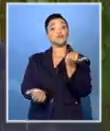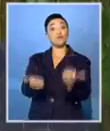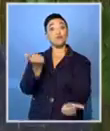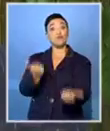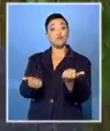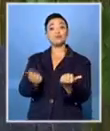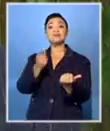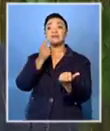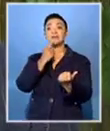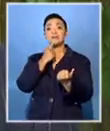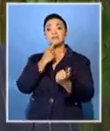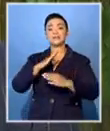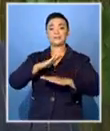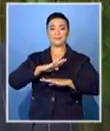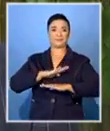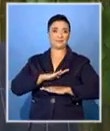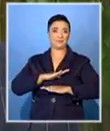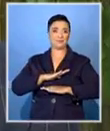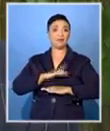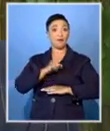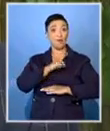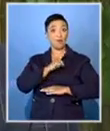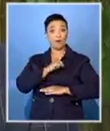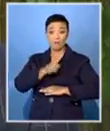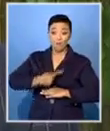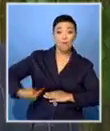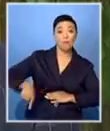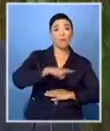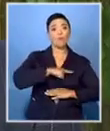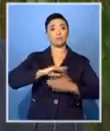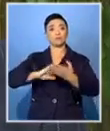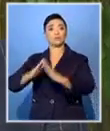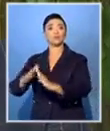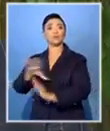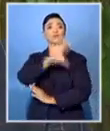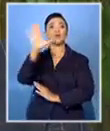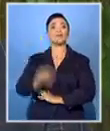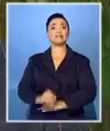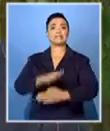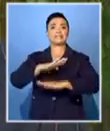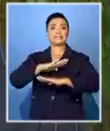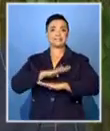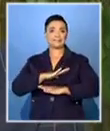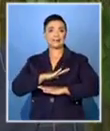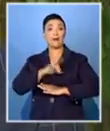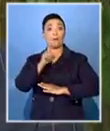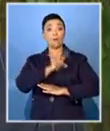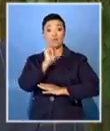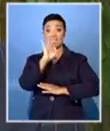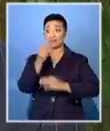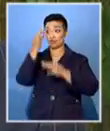South Africans, from a very disastrous situation. A situation that